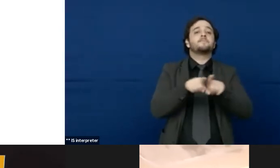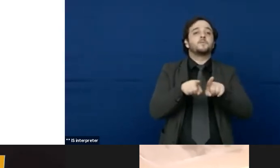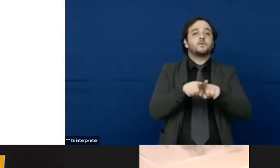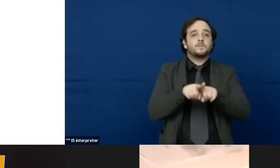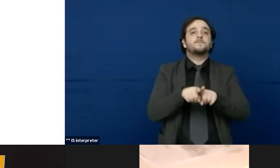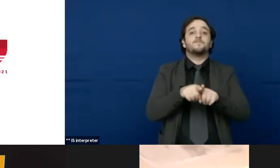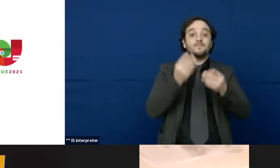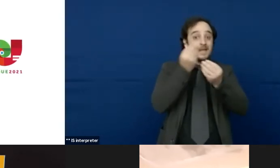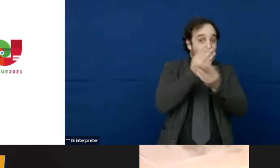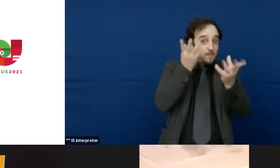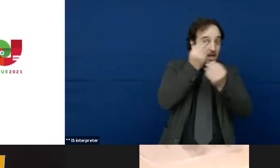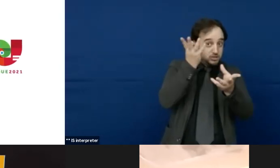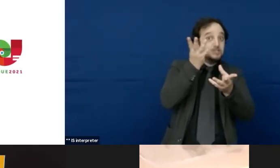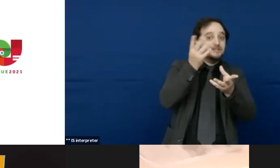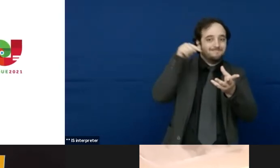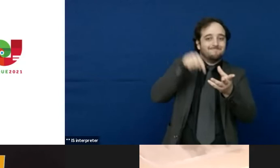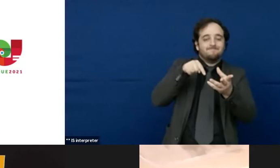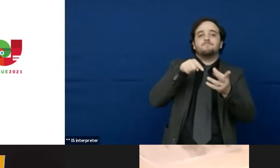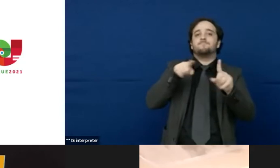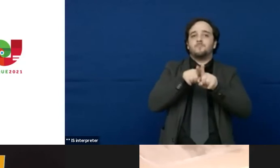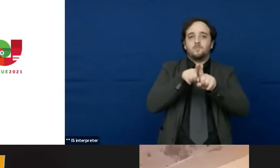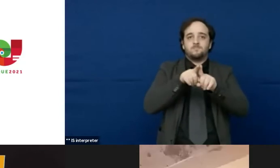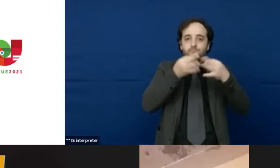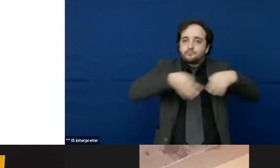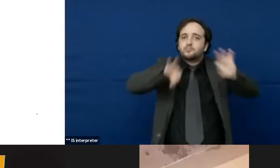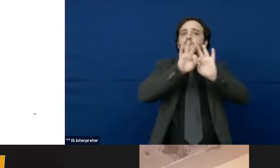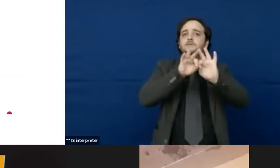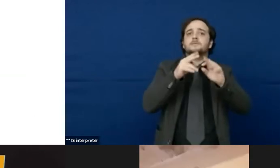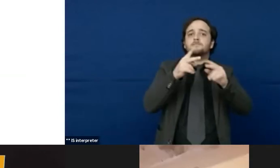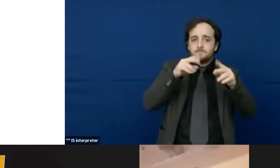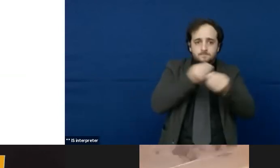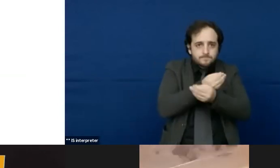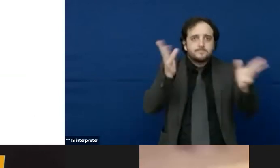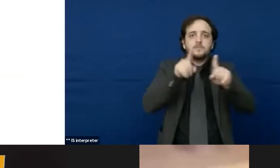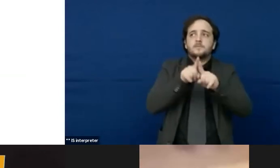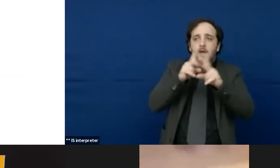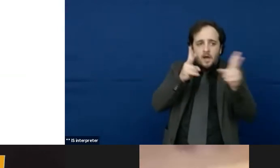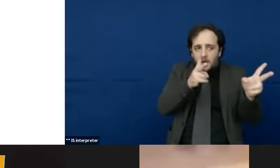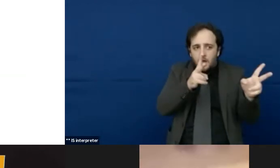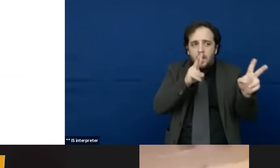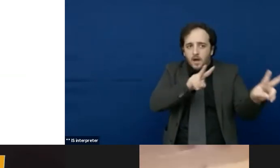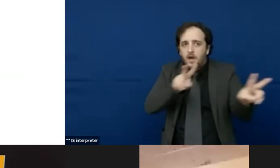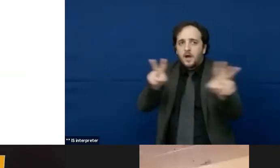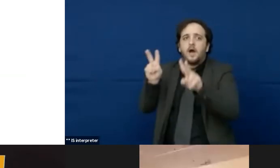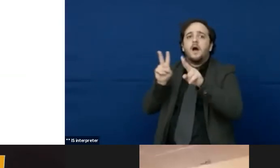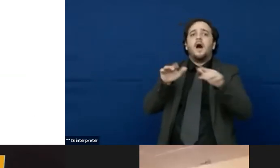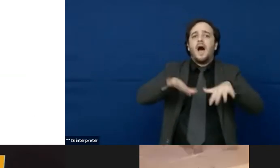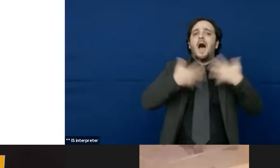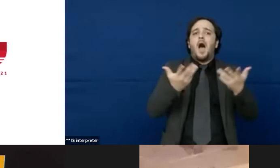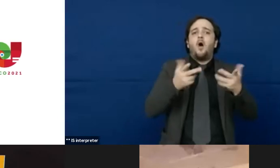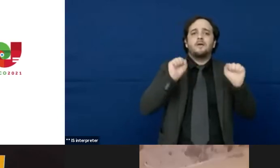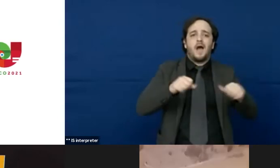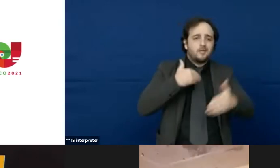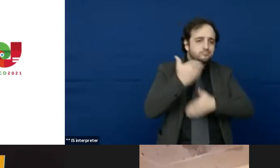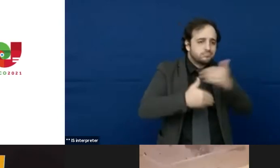making for grassroots women's organization in political and economic decision making,